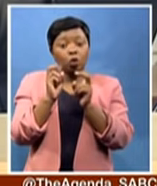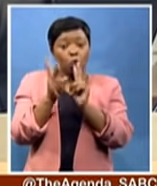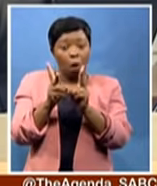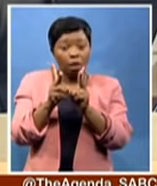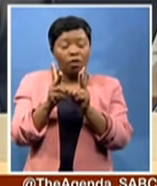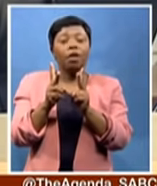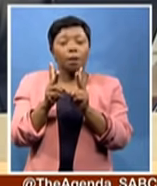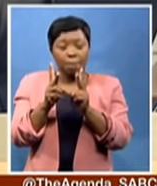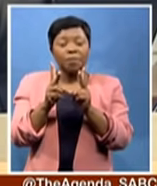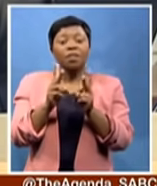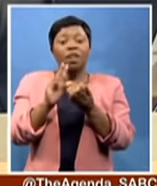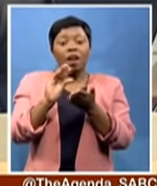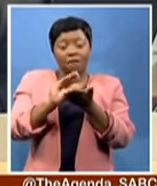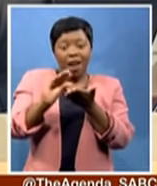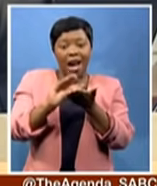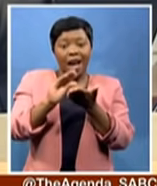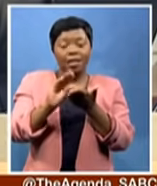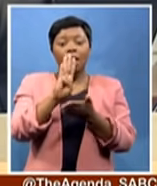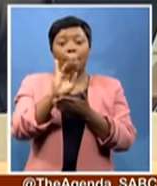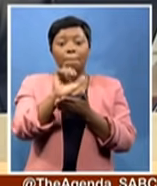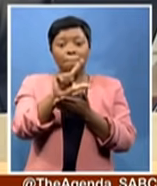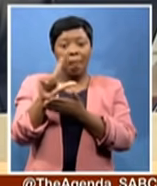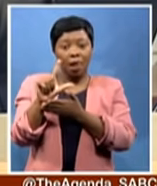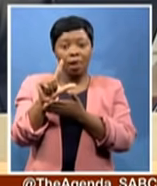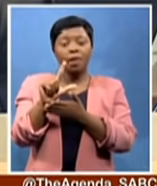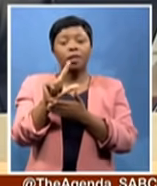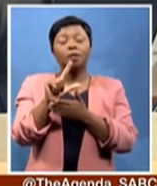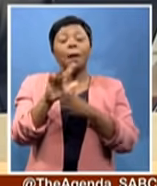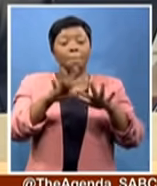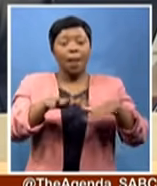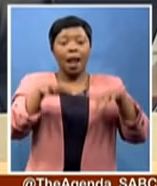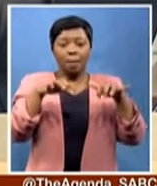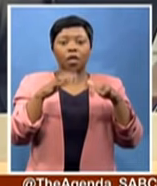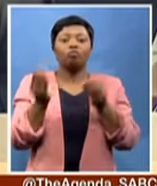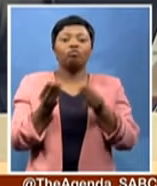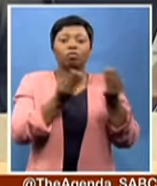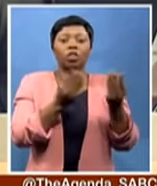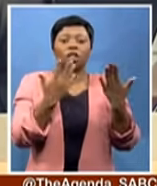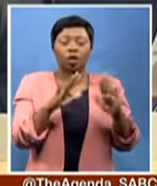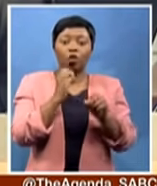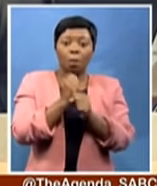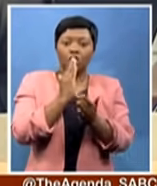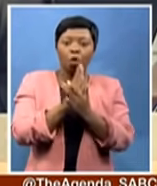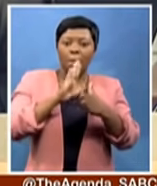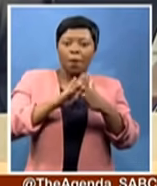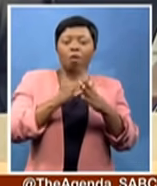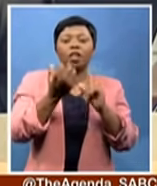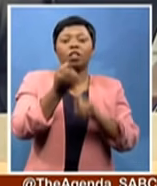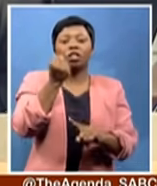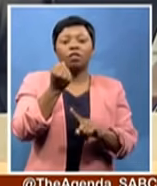into Parliament to achieve this purpose. We believe that the Political Funding Act will have